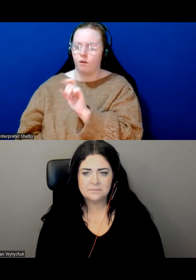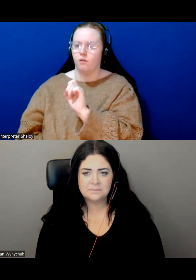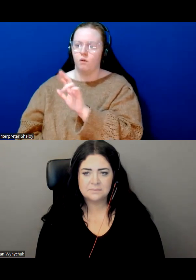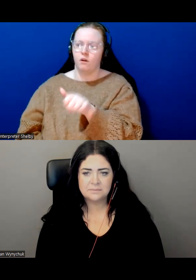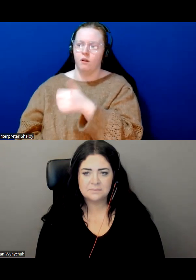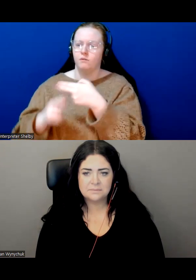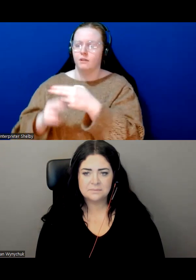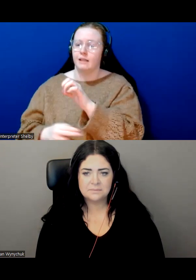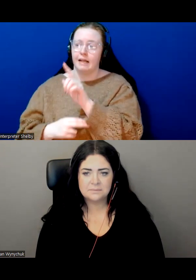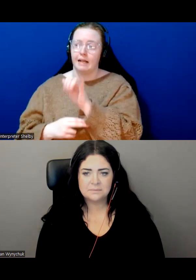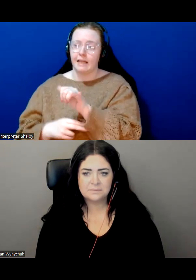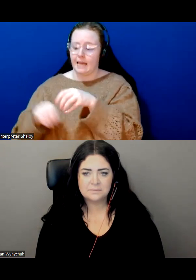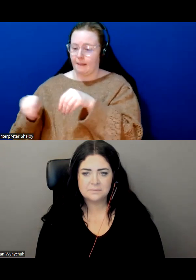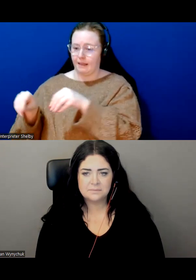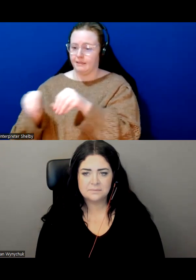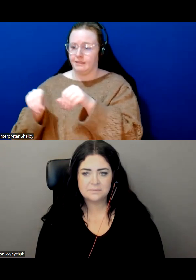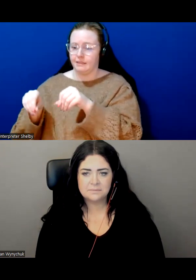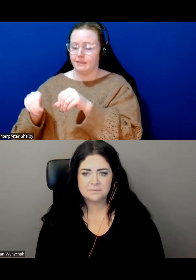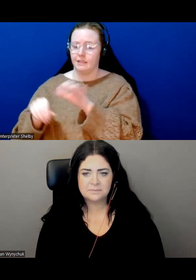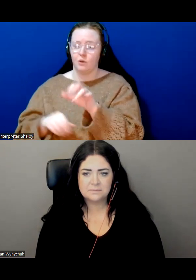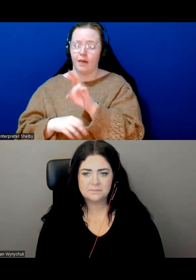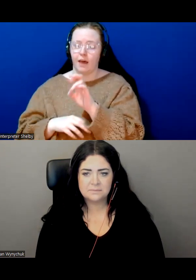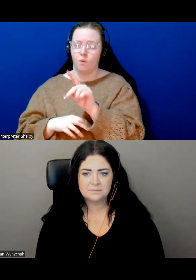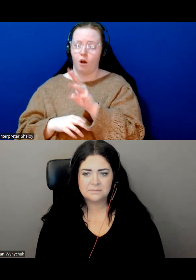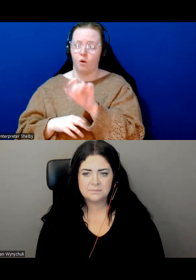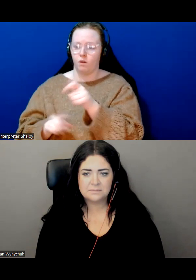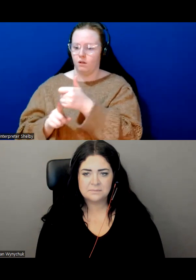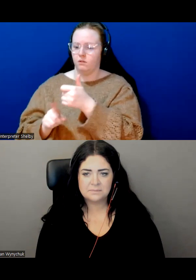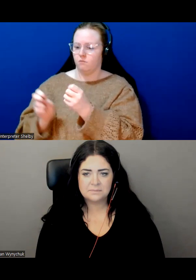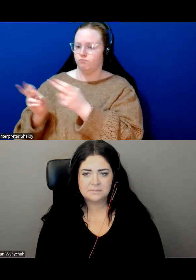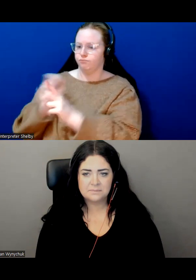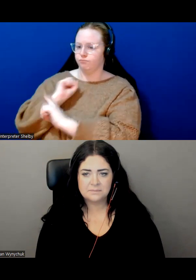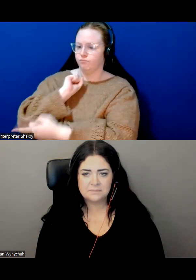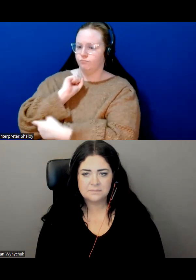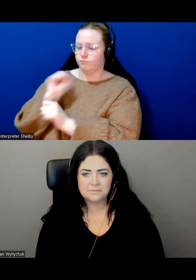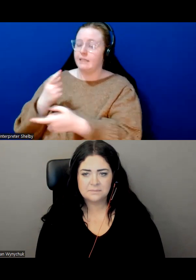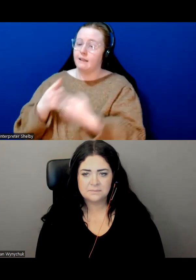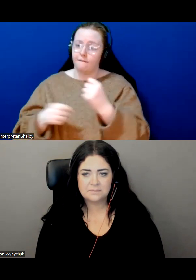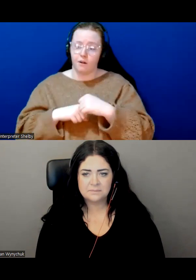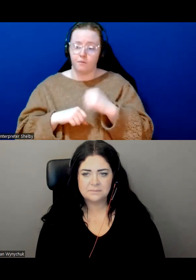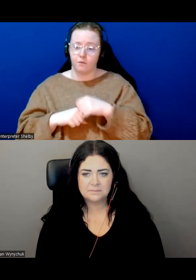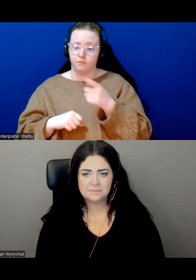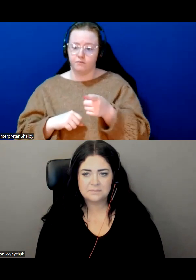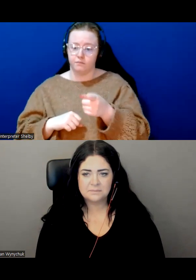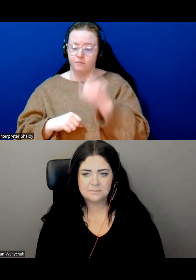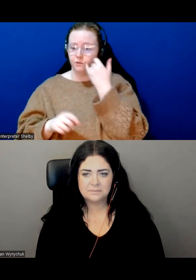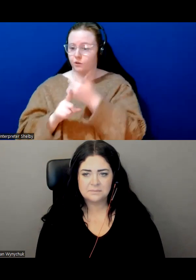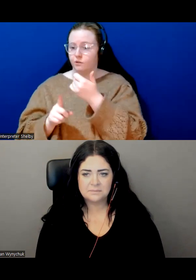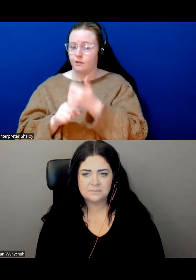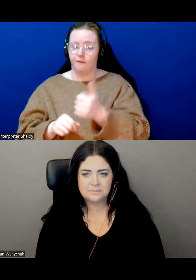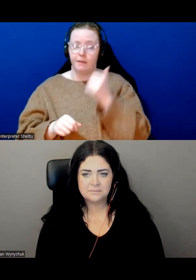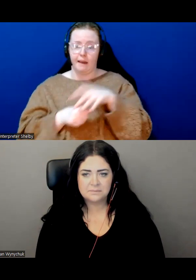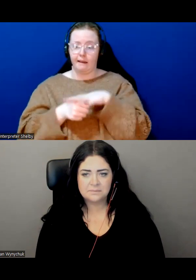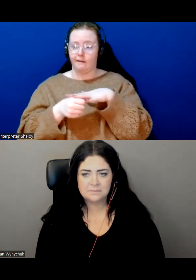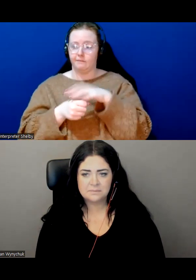clay pellets. So rock wool is compostable. So it's actually made from rocks. So if you go out in your backyard, see one of those,